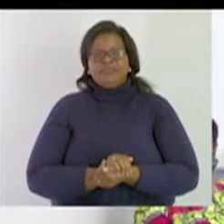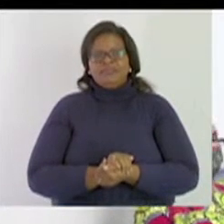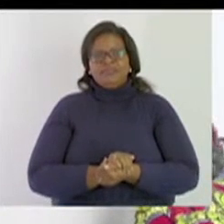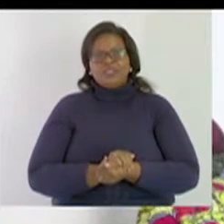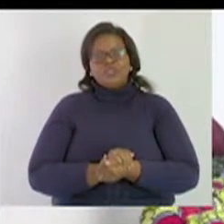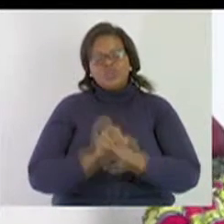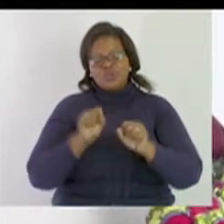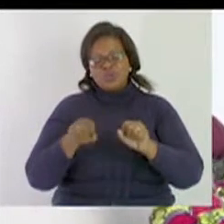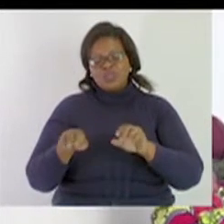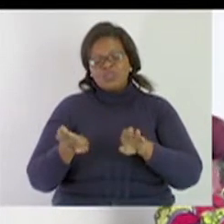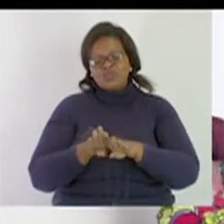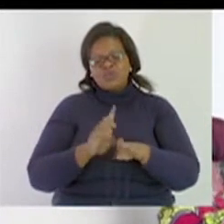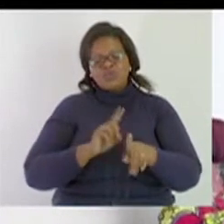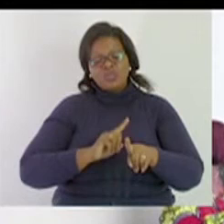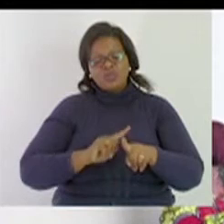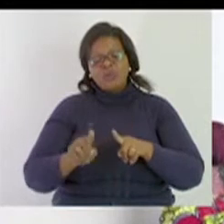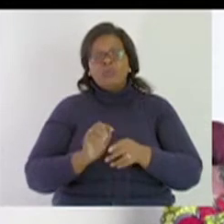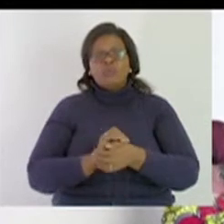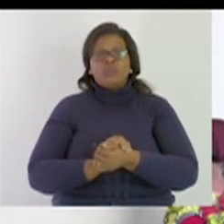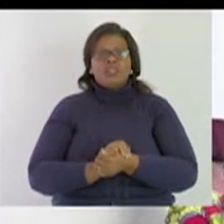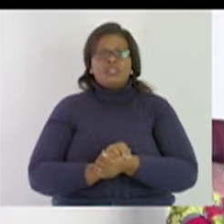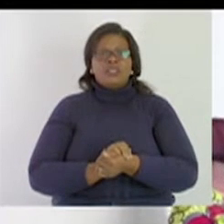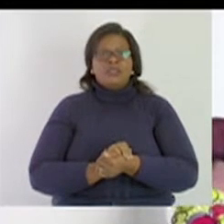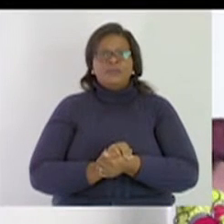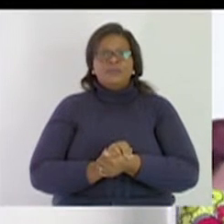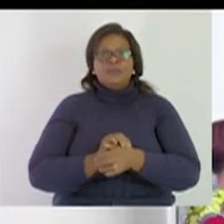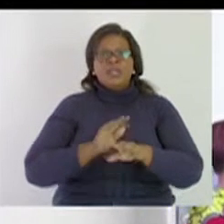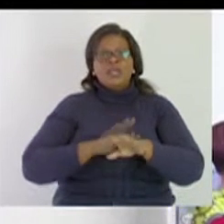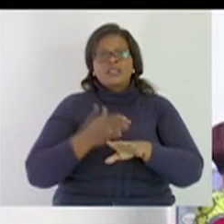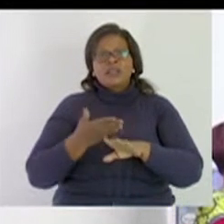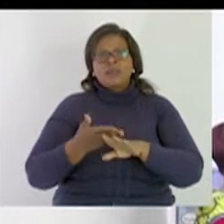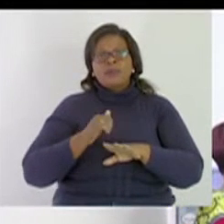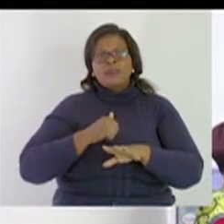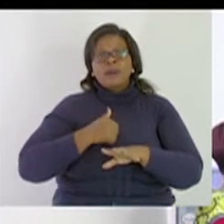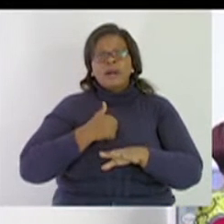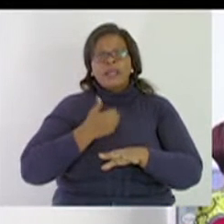possible. In my example, we have